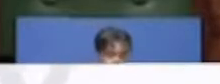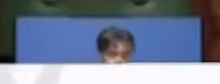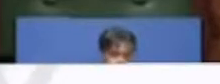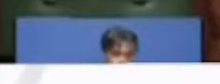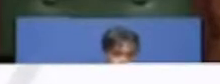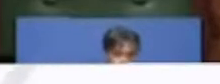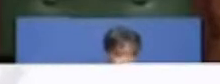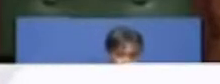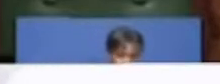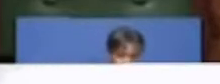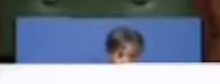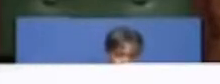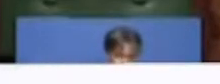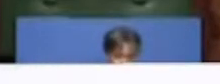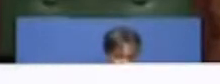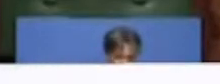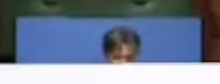well, yours truly surrendered easily,